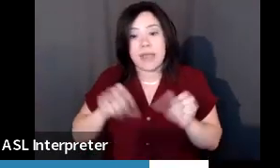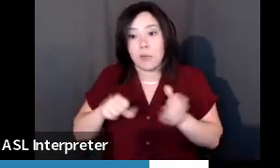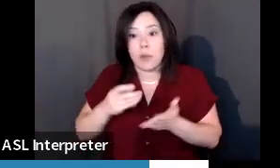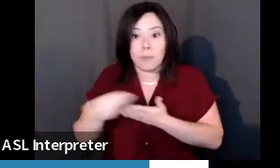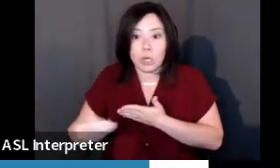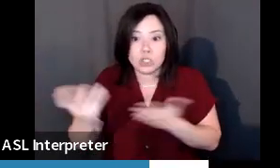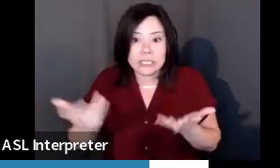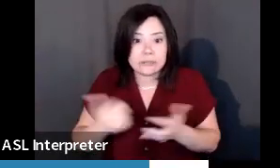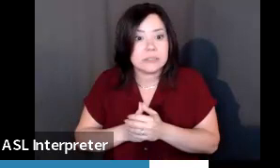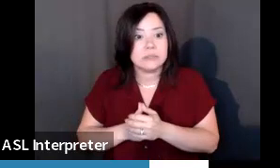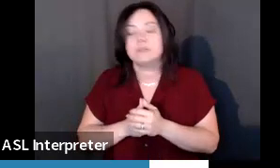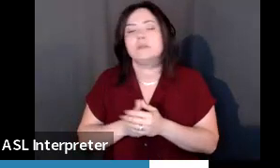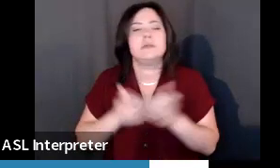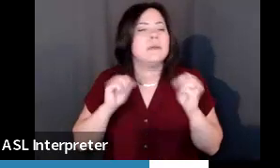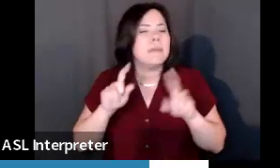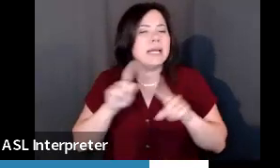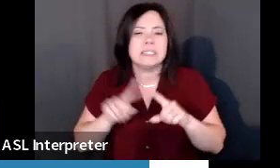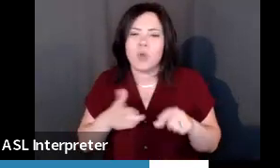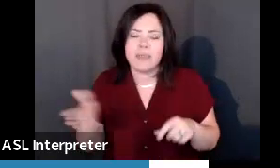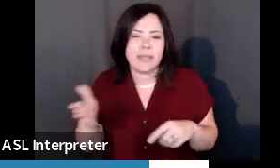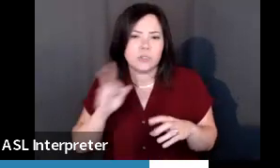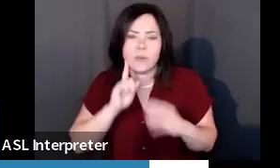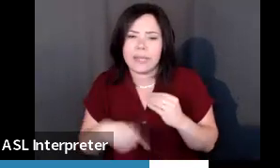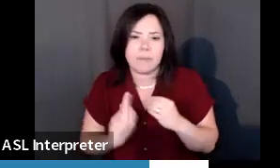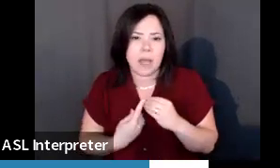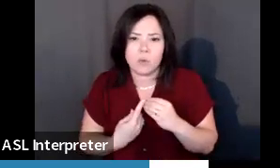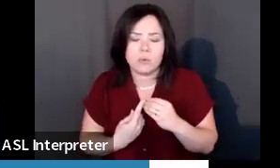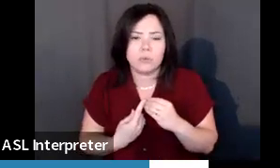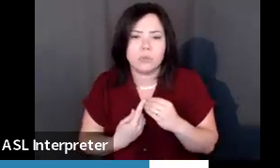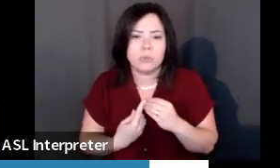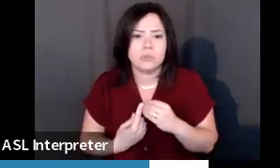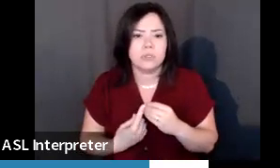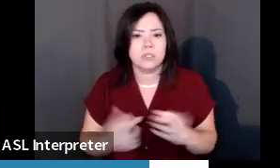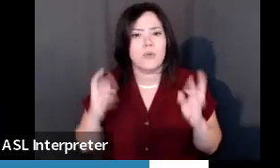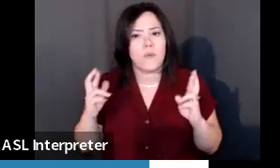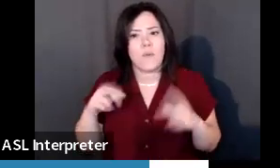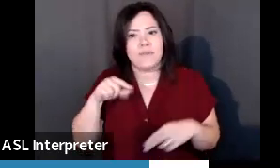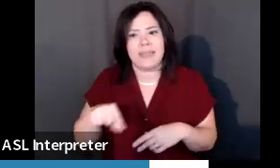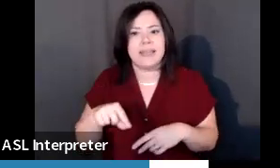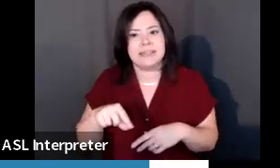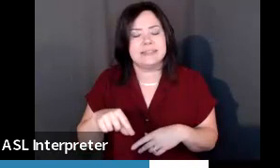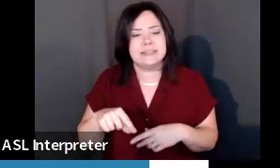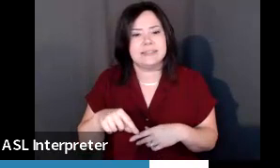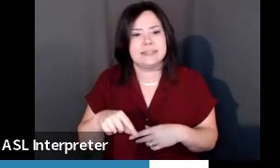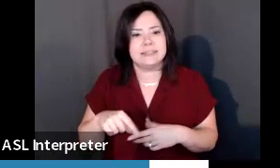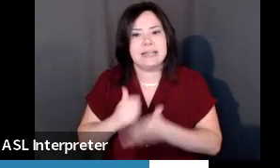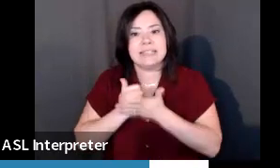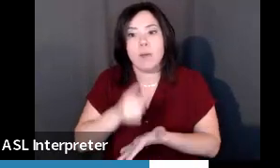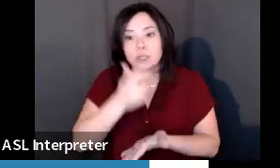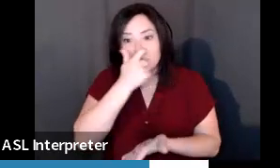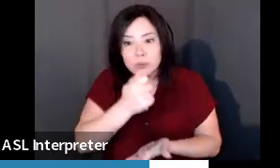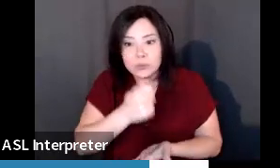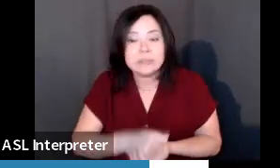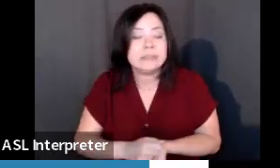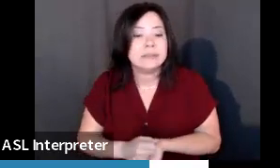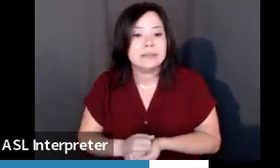purchase. So just many different things to think about. So hopefully this has piqued your interest. Certainly feel